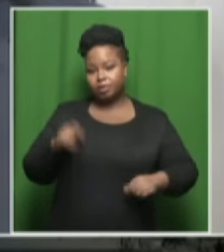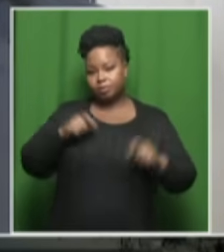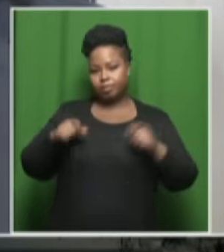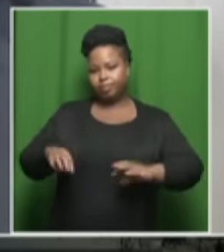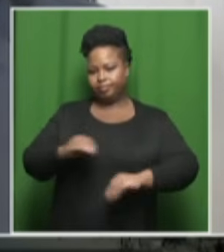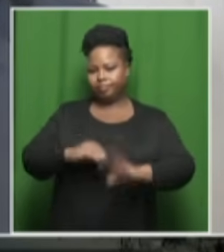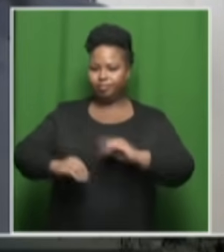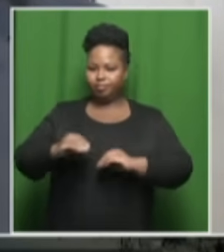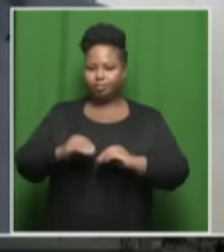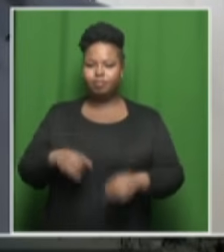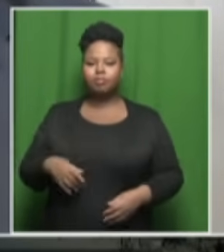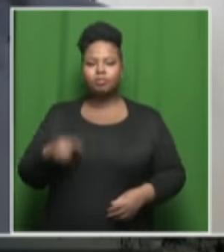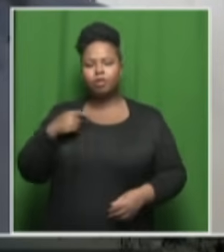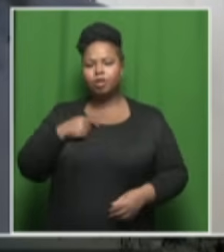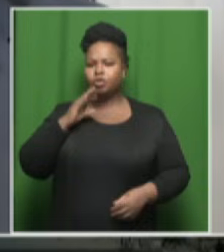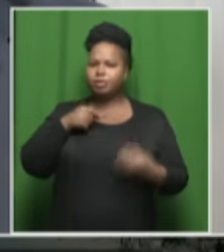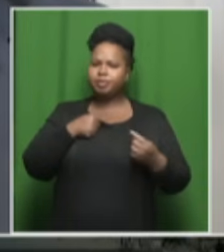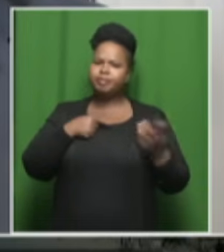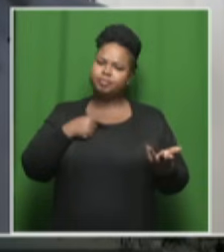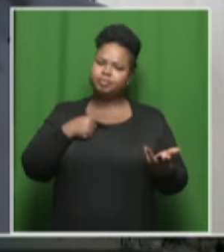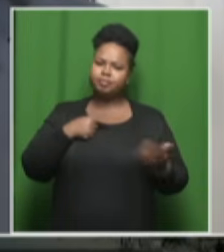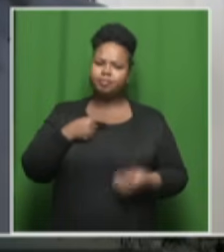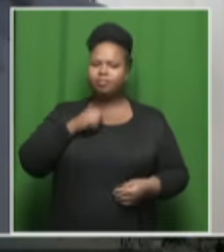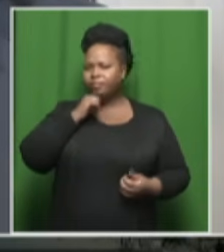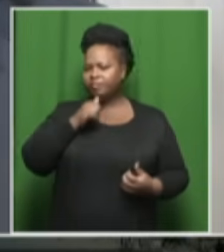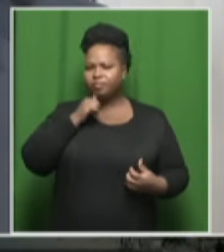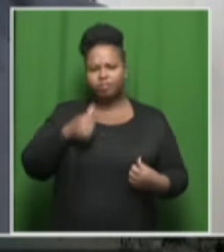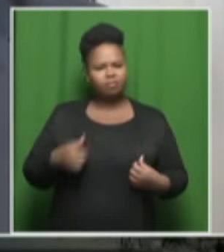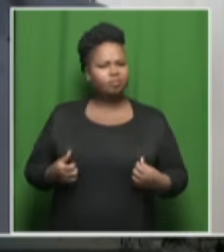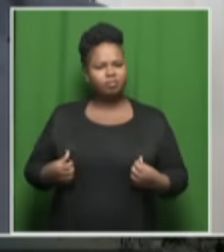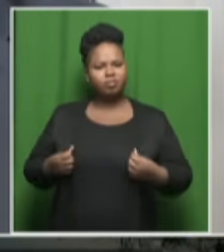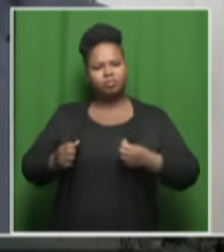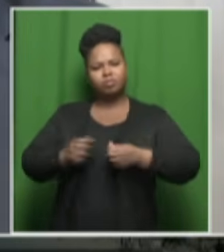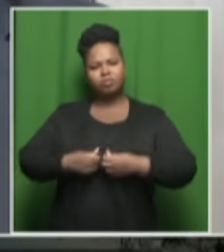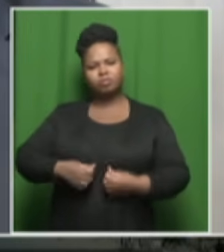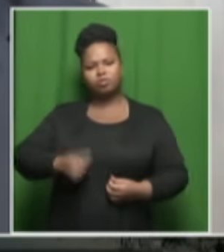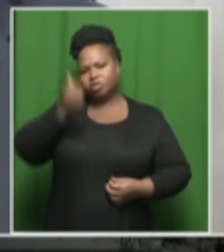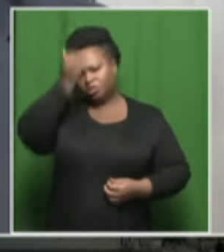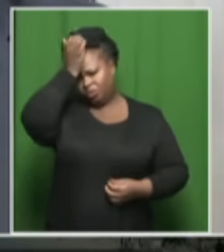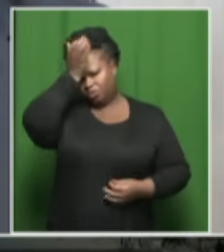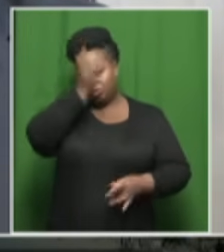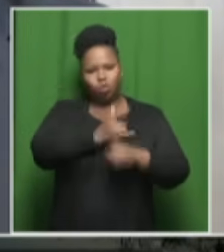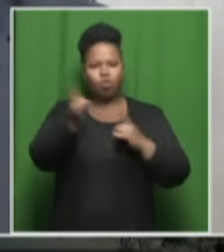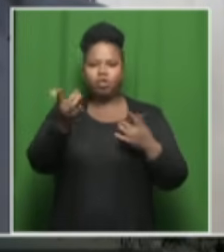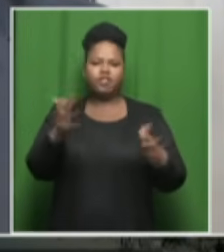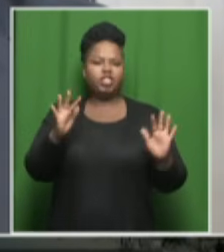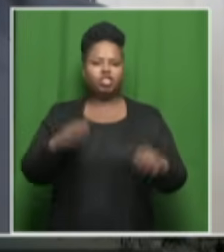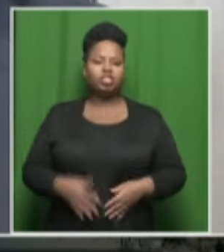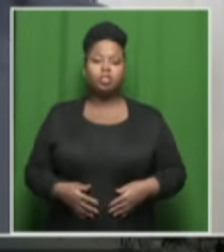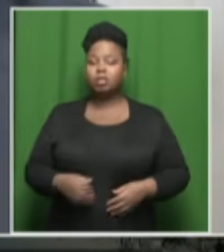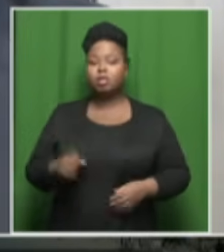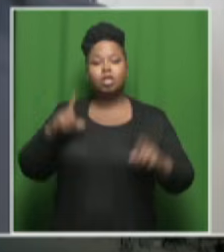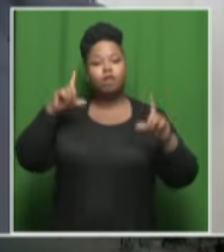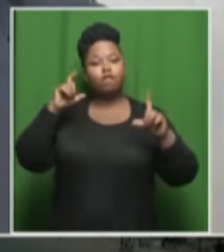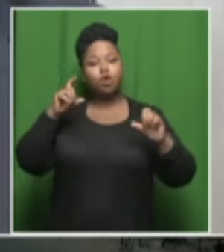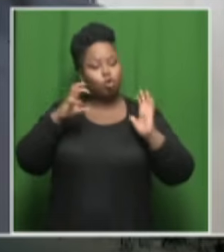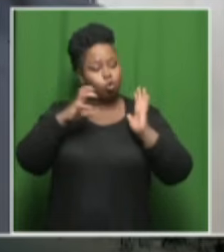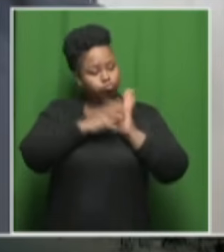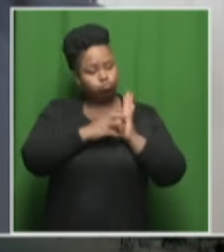about. They're talking to the fact that either way, former President Jacob Zuma has won. His photo is still on the